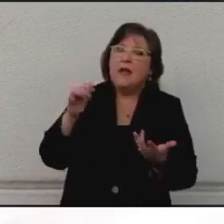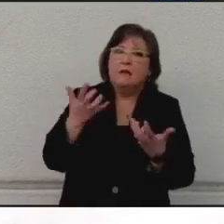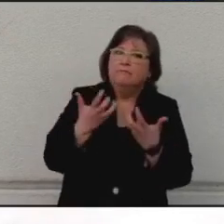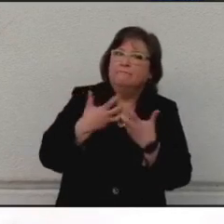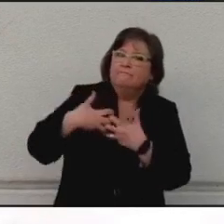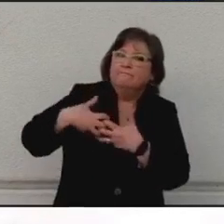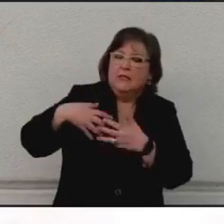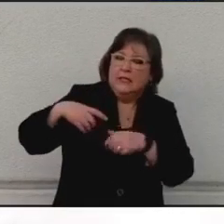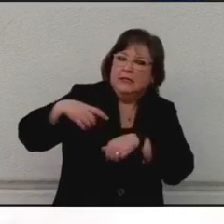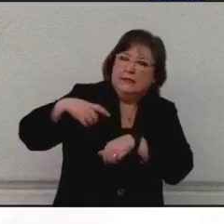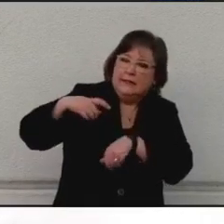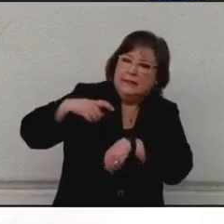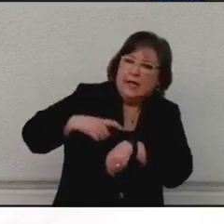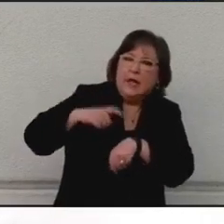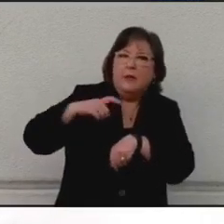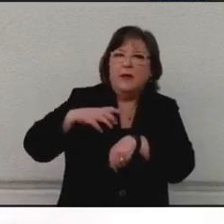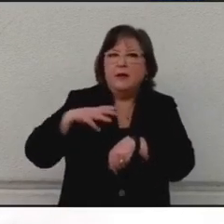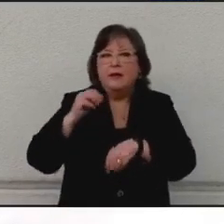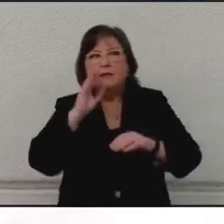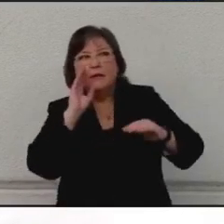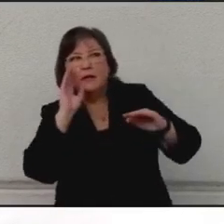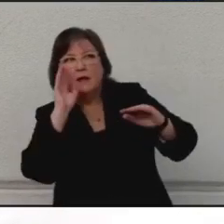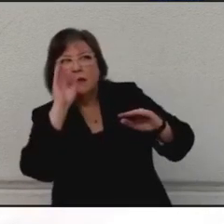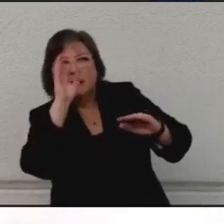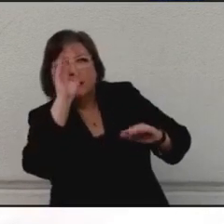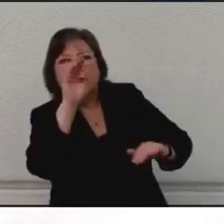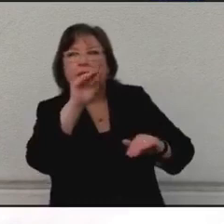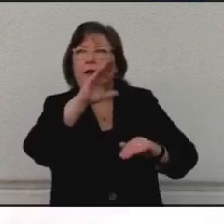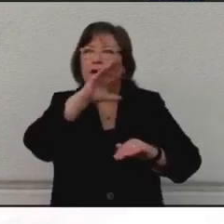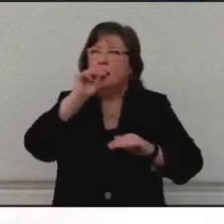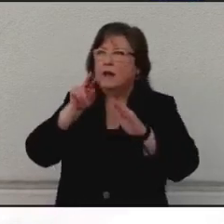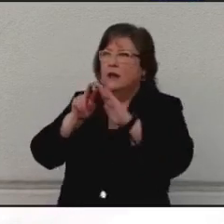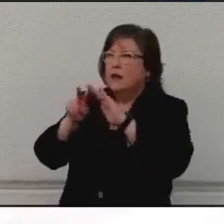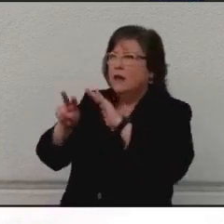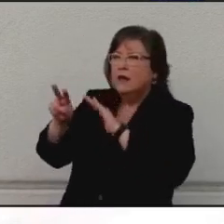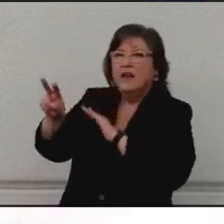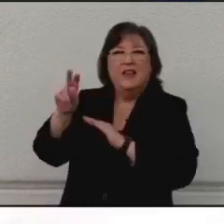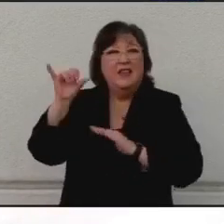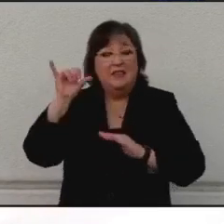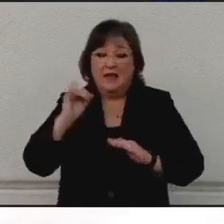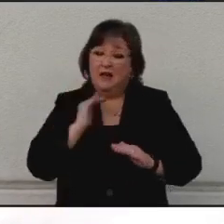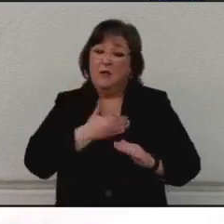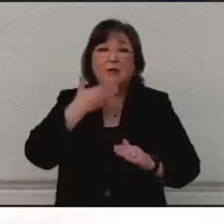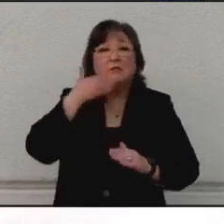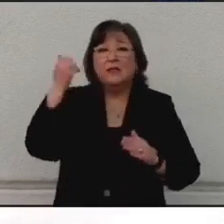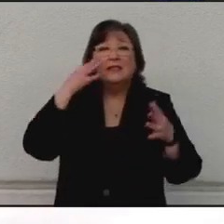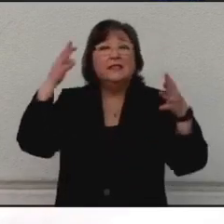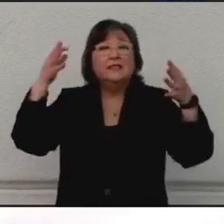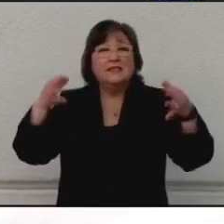best estimation of optimal timing to make that transition.